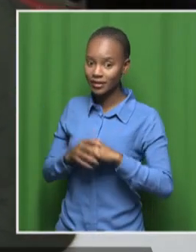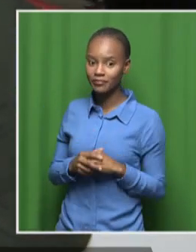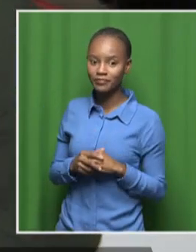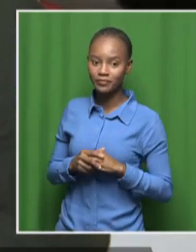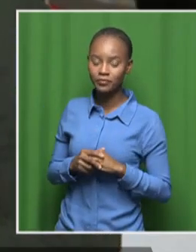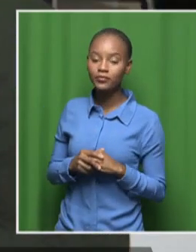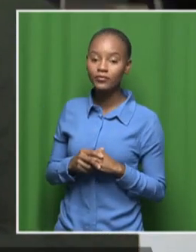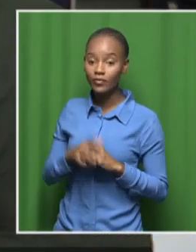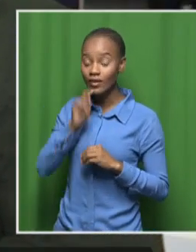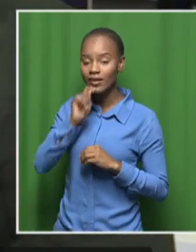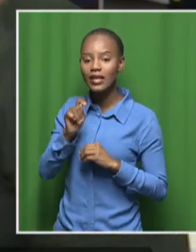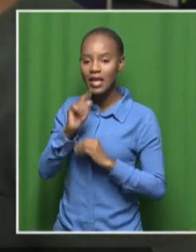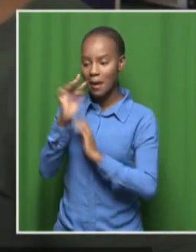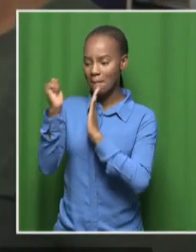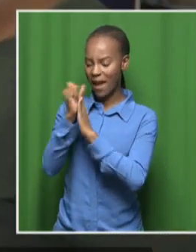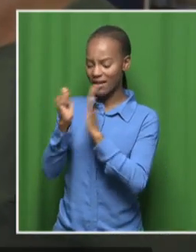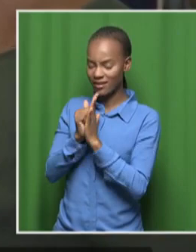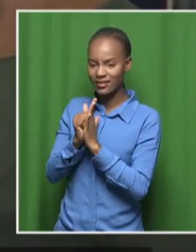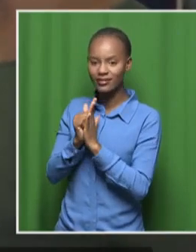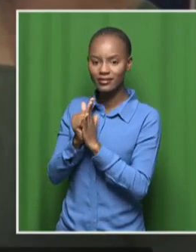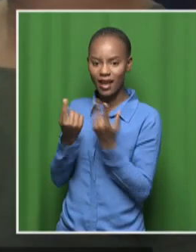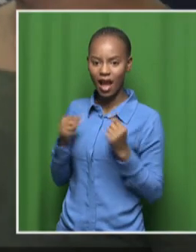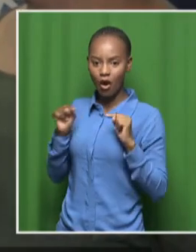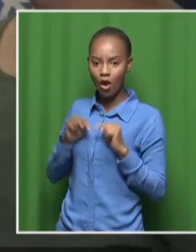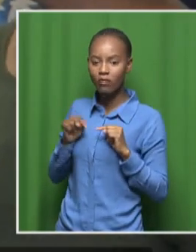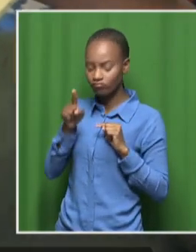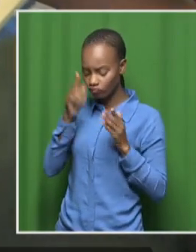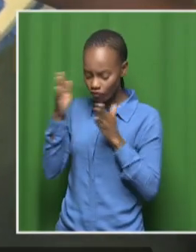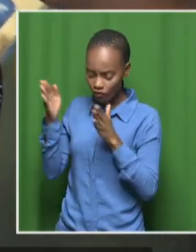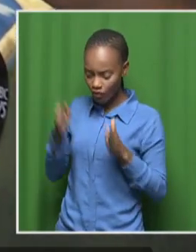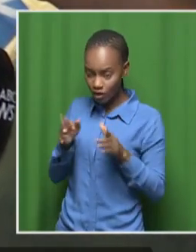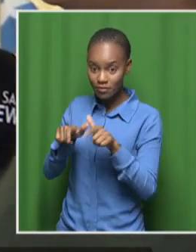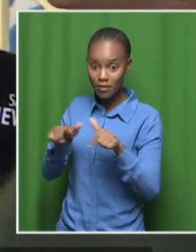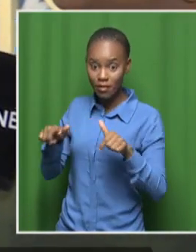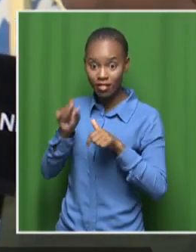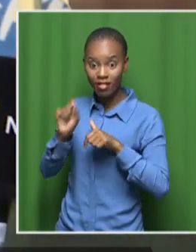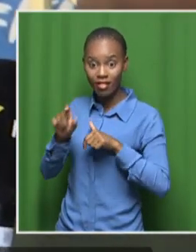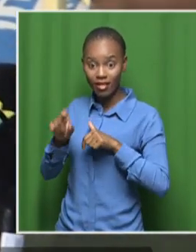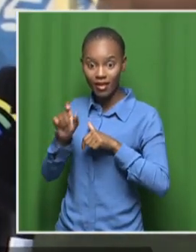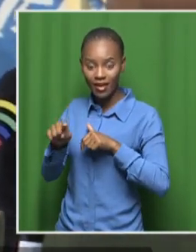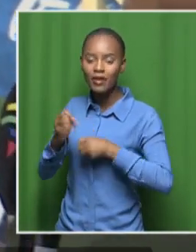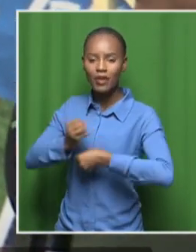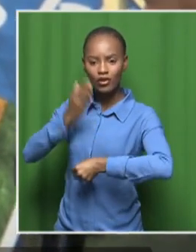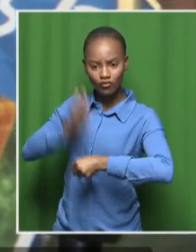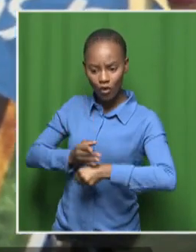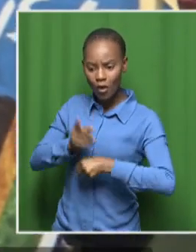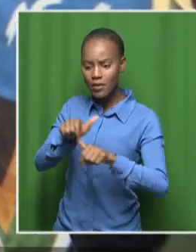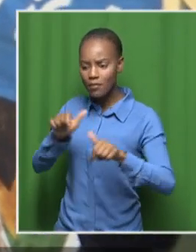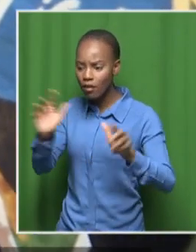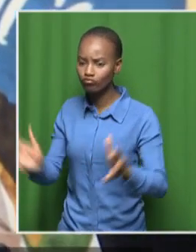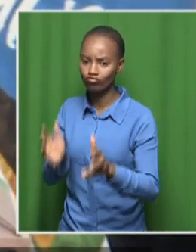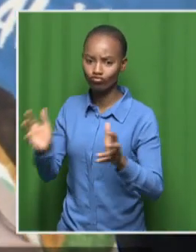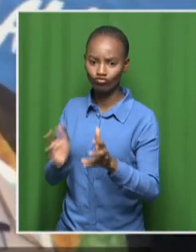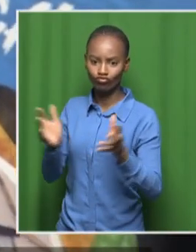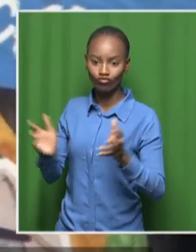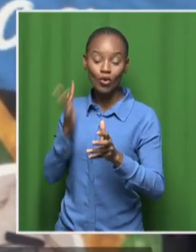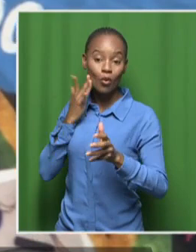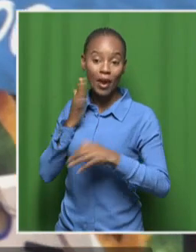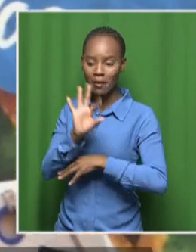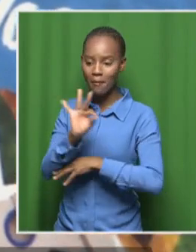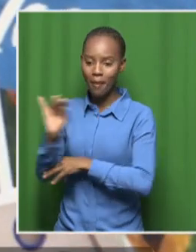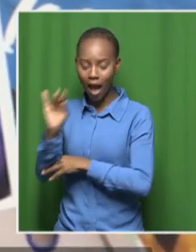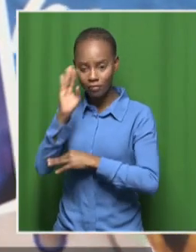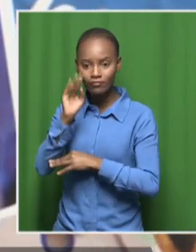campaign, because our mandate is really centered around ensuring that those who make purchasing decisions choose locally made products every day when they buy.